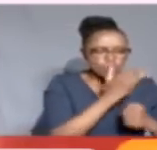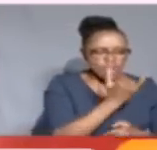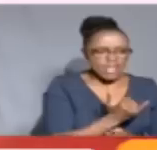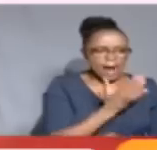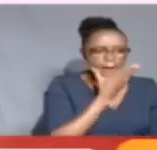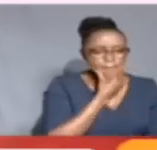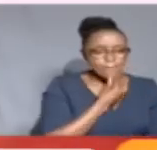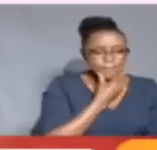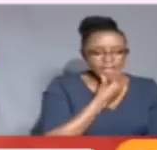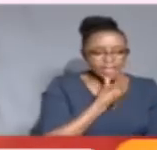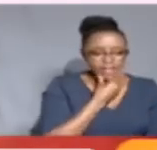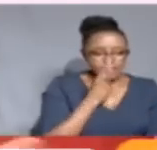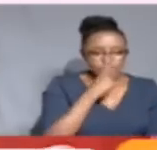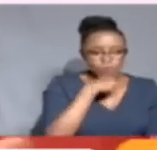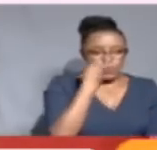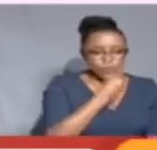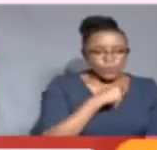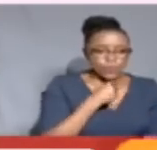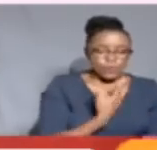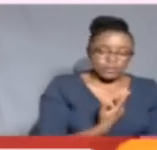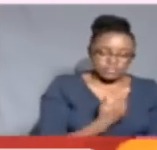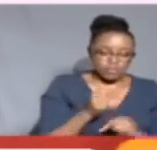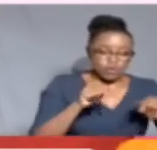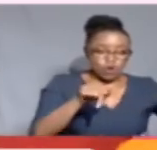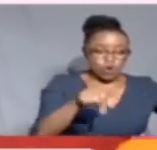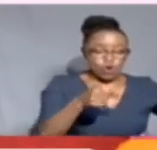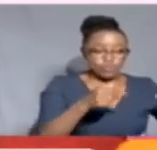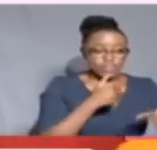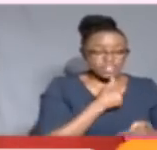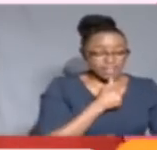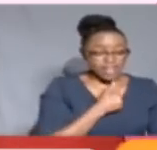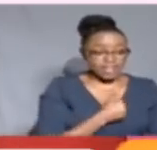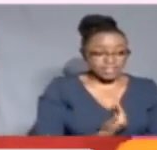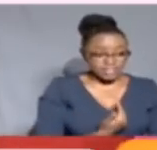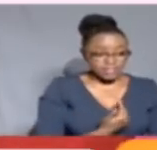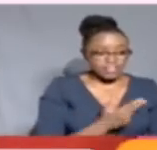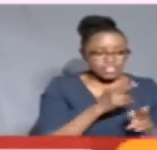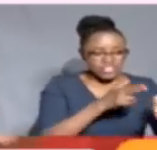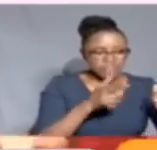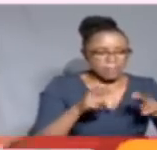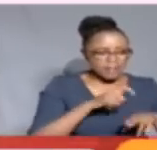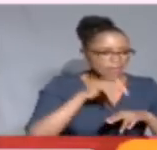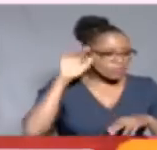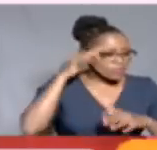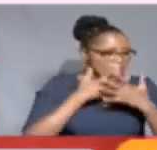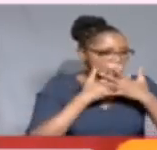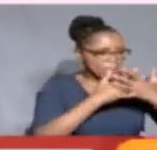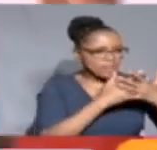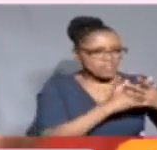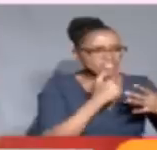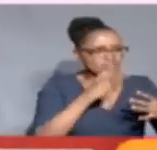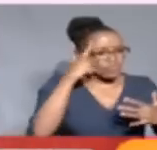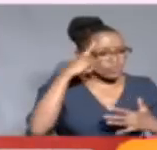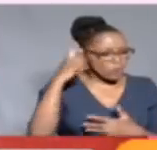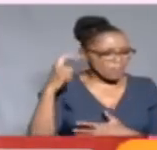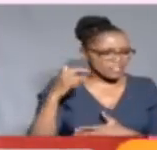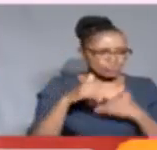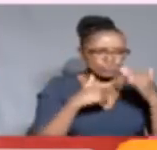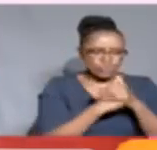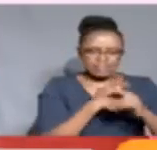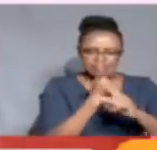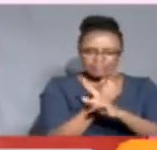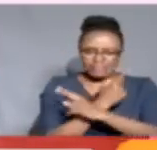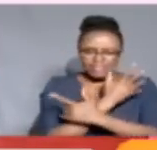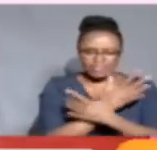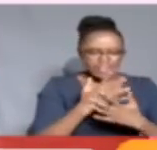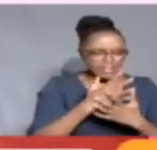men who had been in conflict. And obviously, you know, when you hear about prison, you just imagine all sorts of things